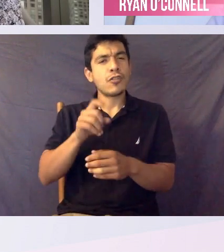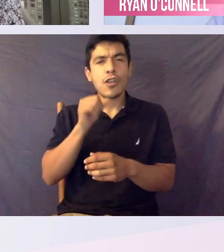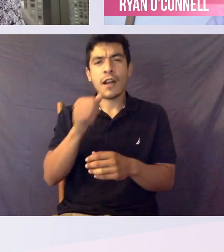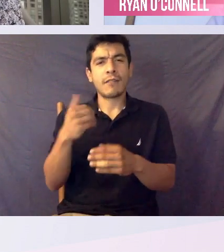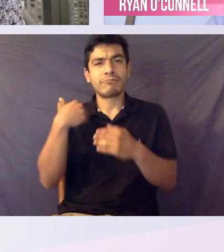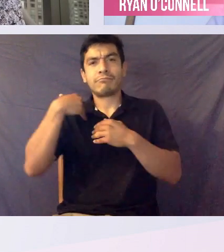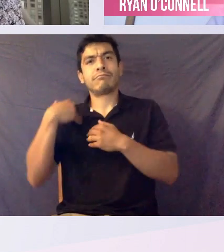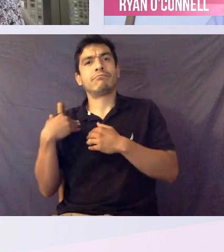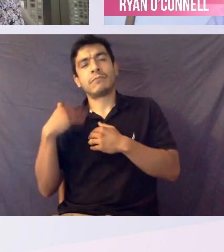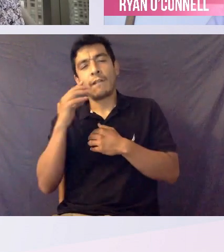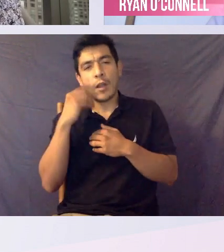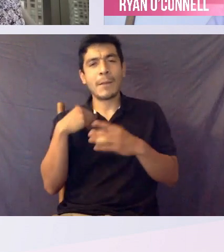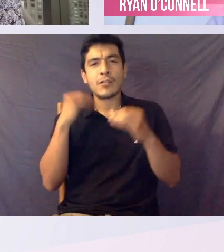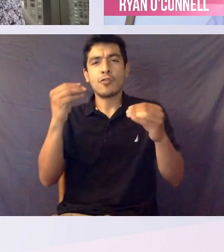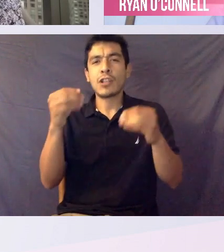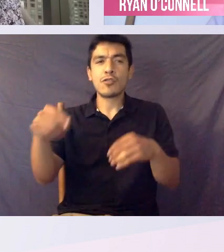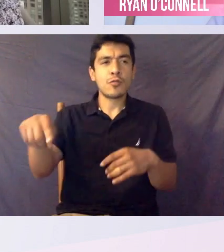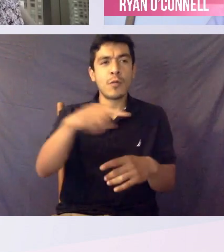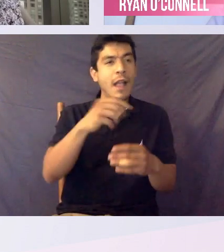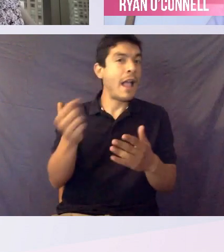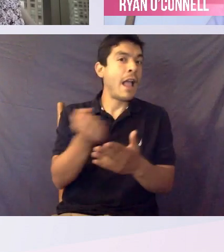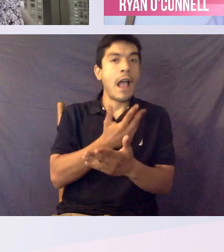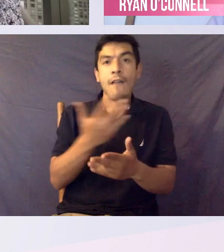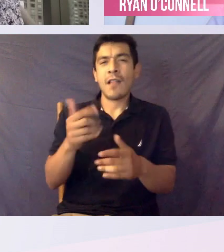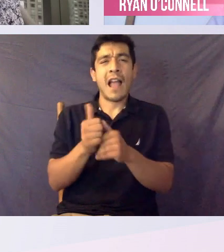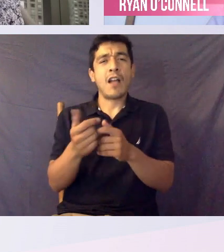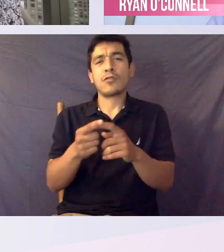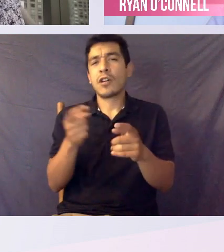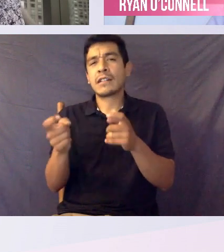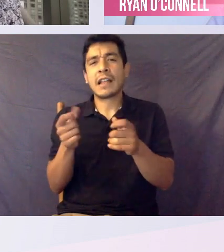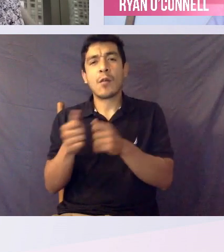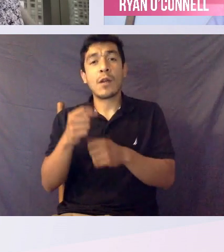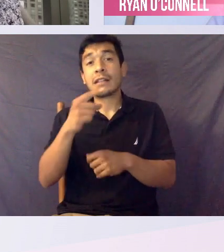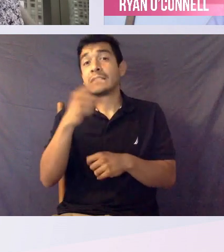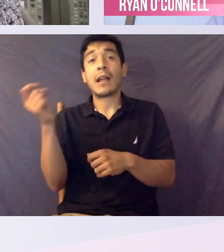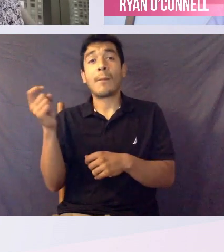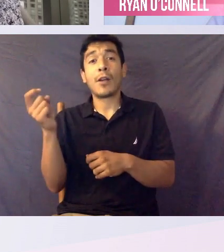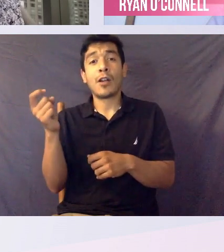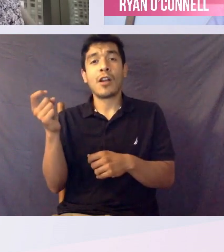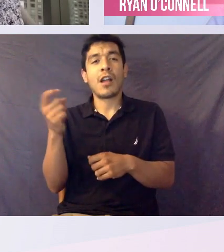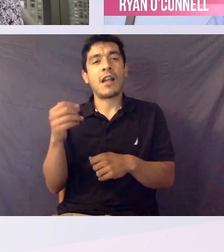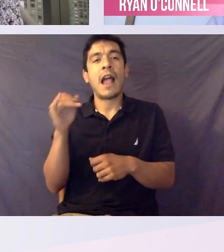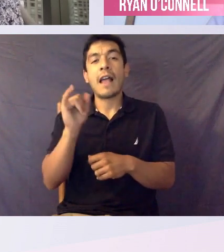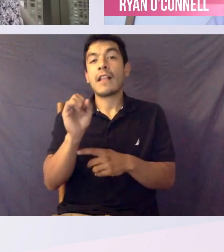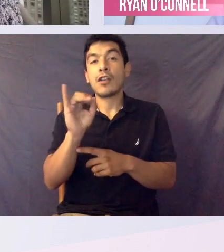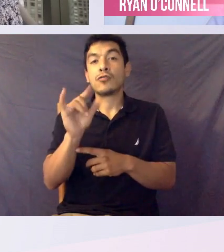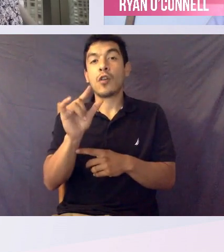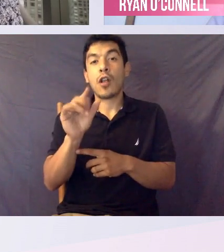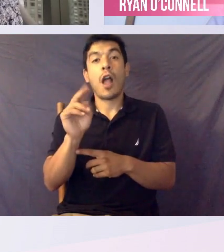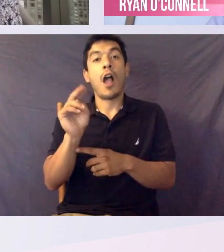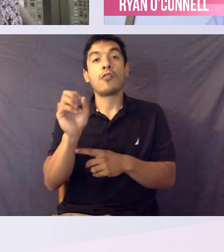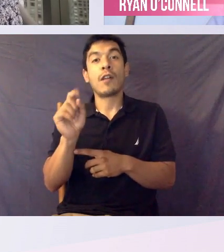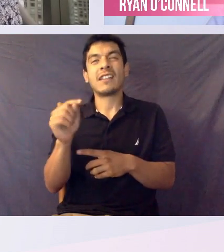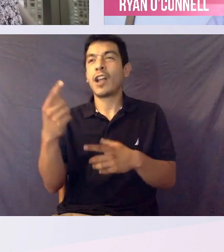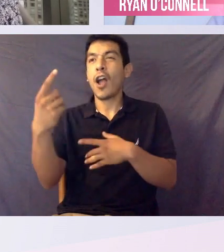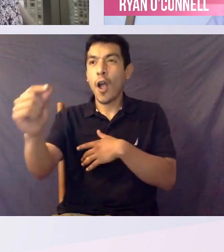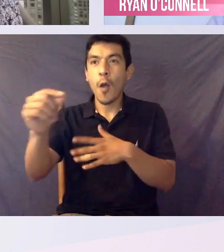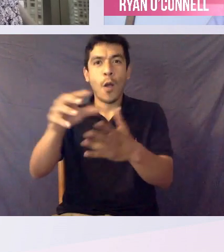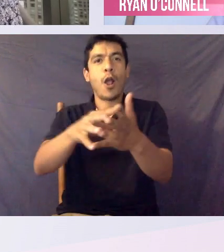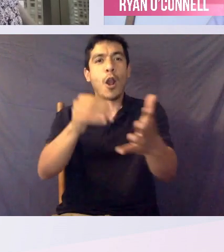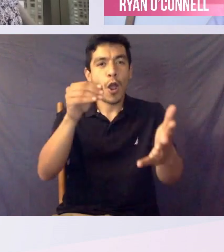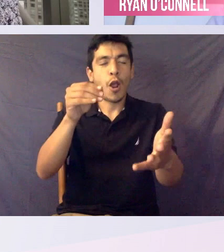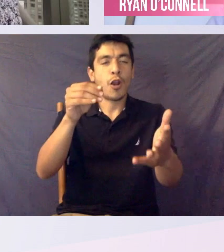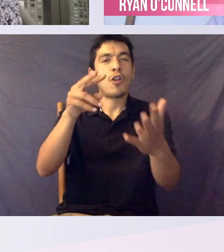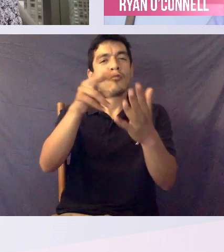much of the language around how to deal with the summer and the, you know, the social unrest is go, learn, read,